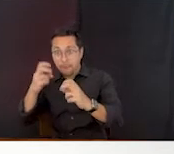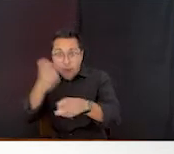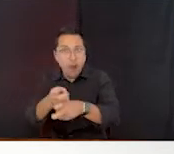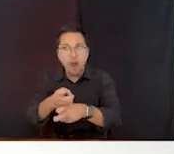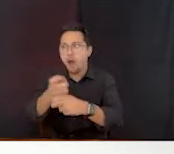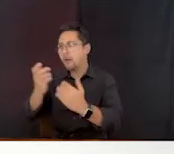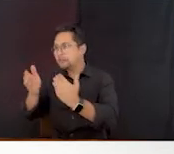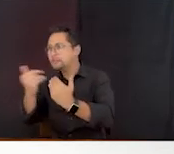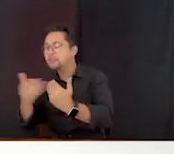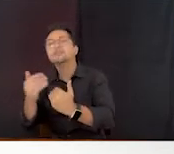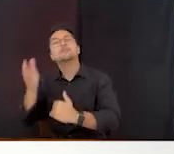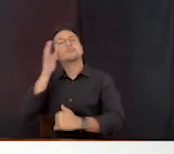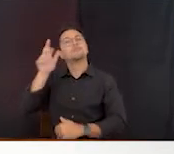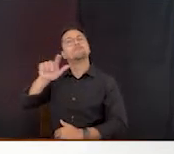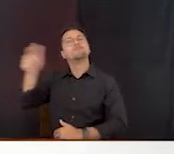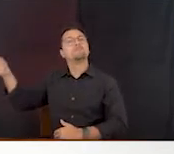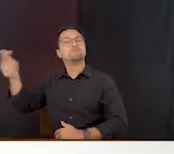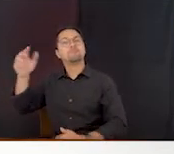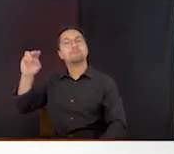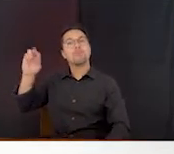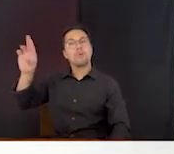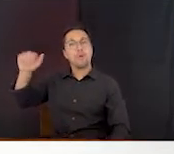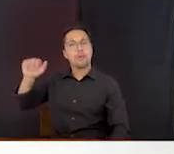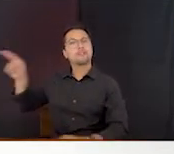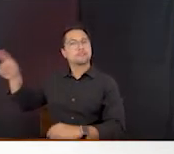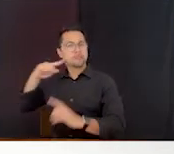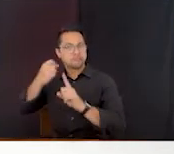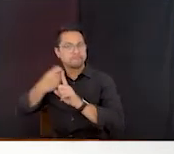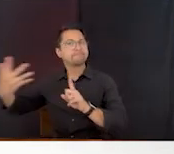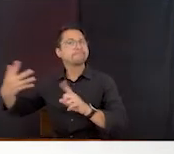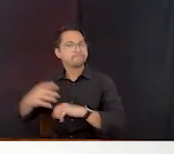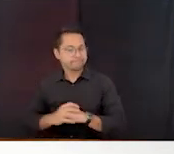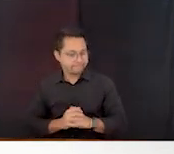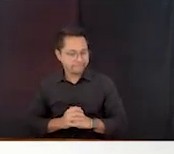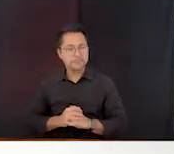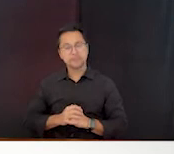to Nora to talk about how she maintained relationships during this time.